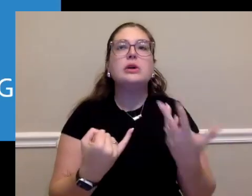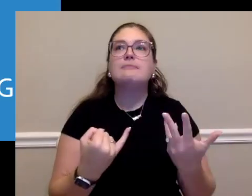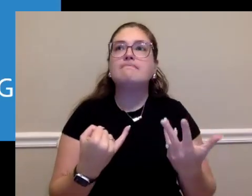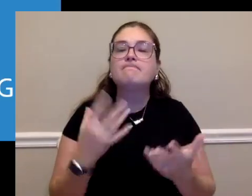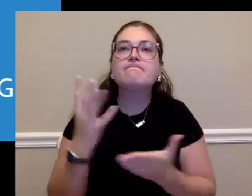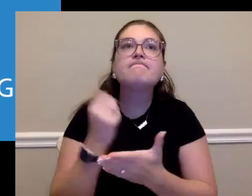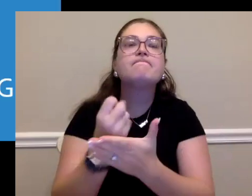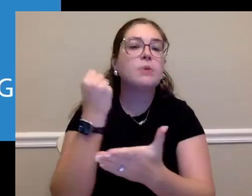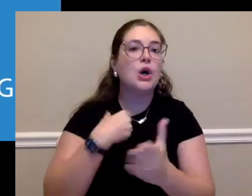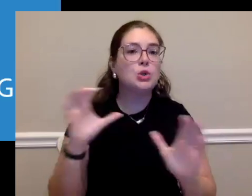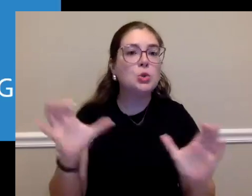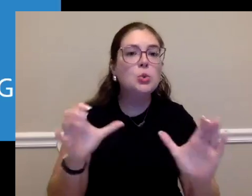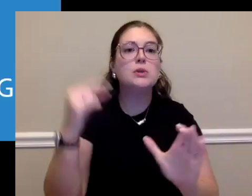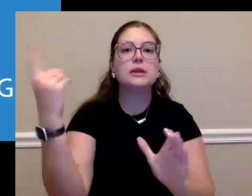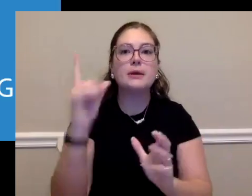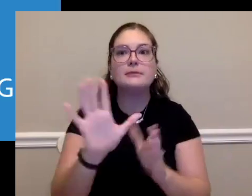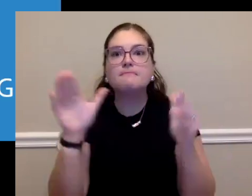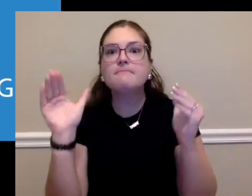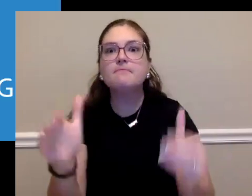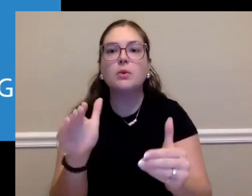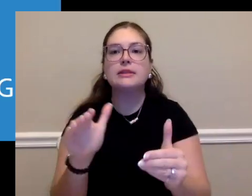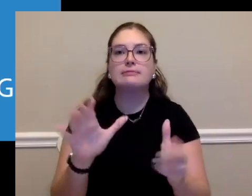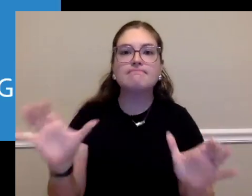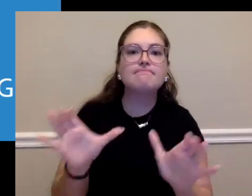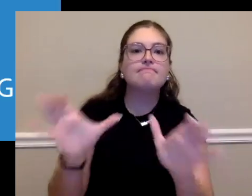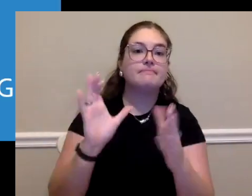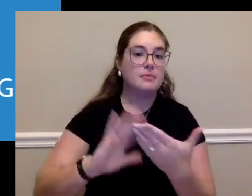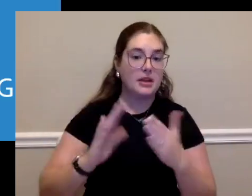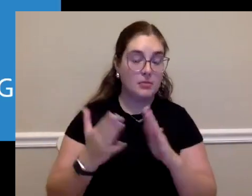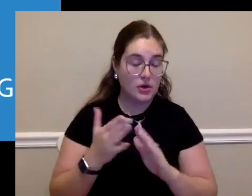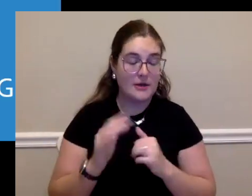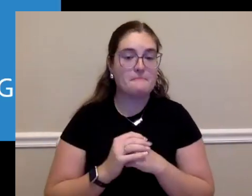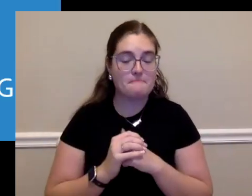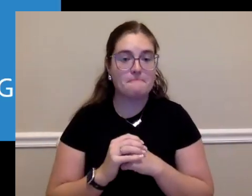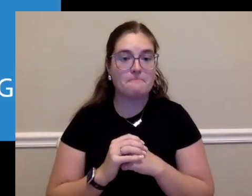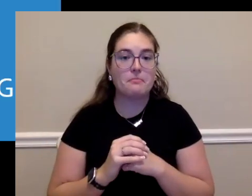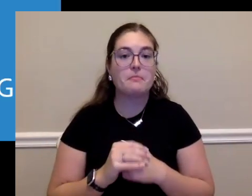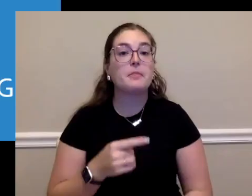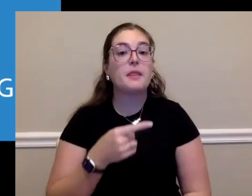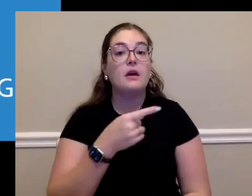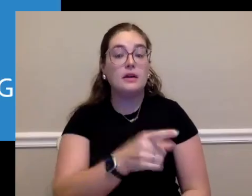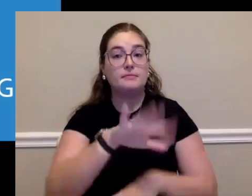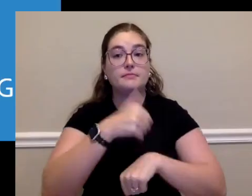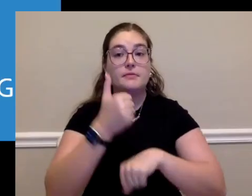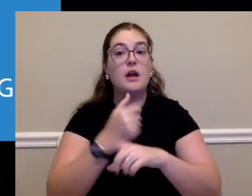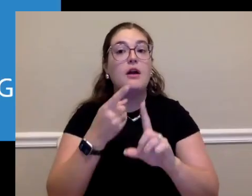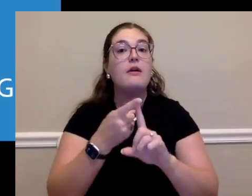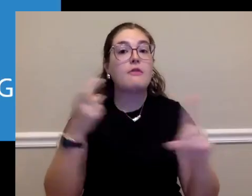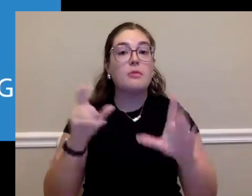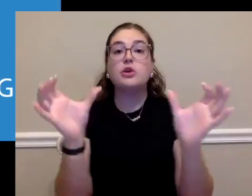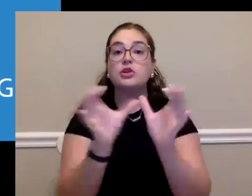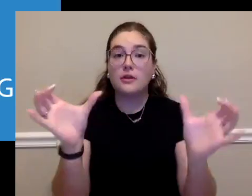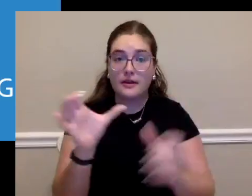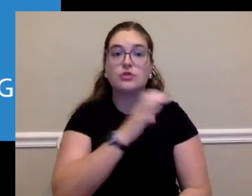to help engage the community. And this was commissioned by the Certification Commission for